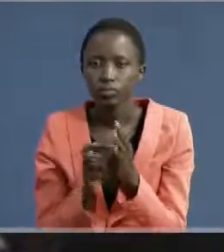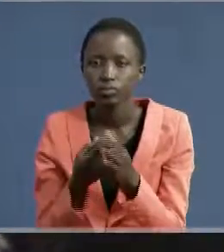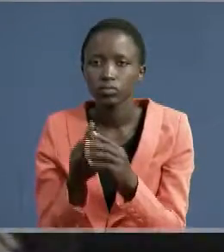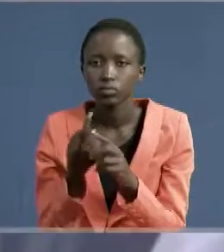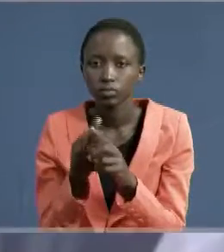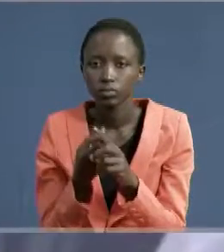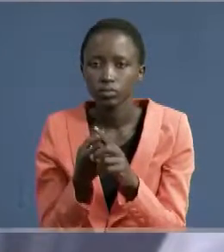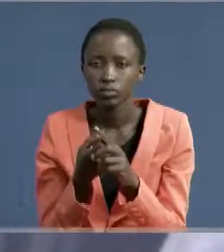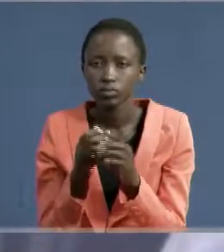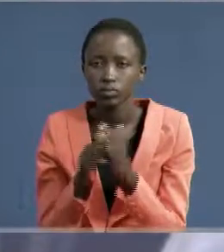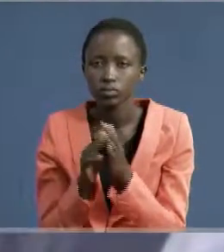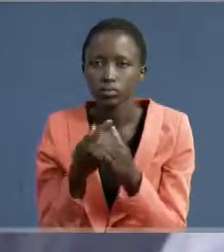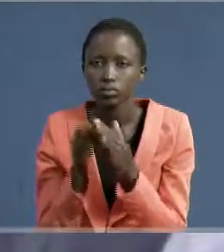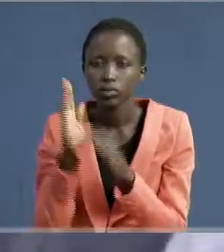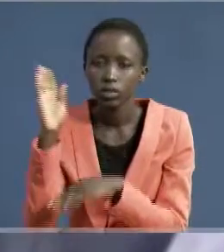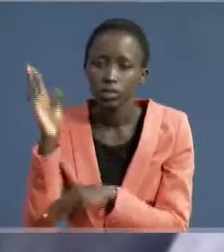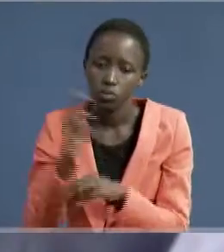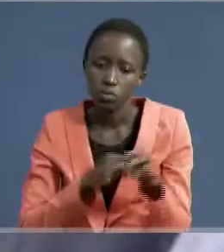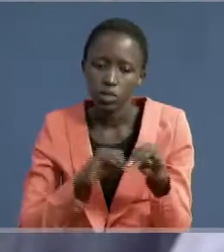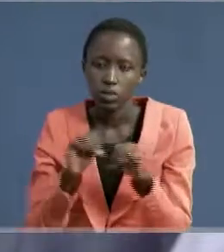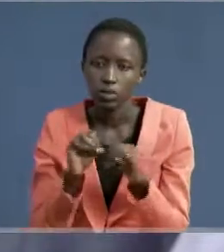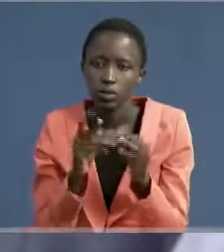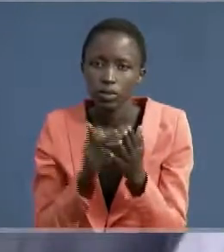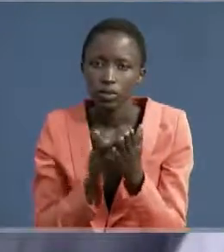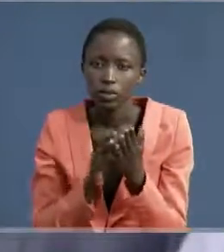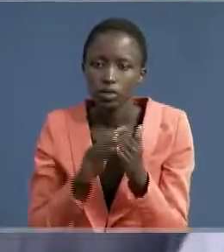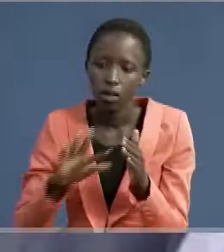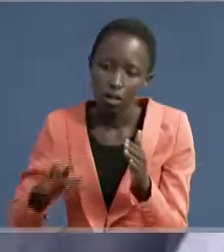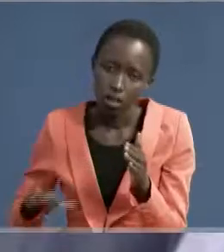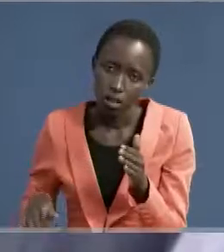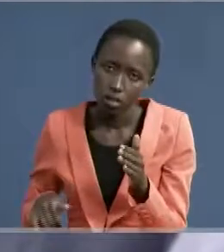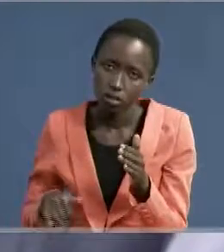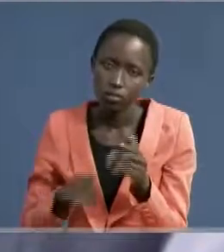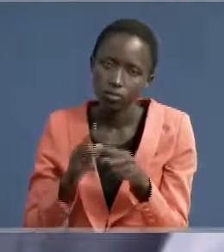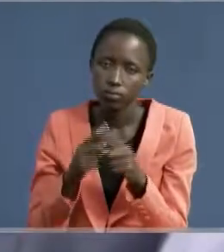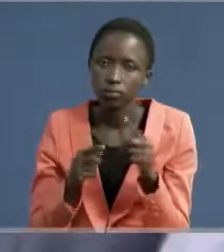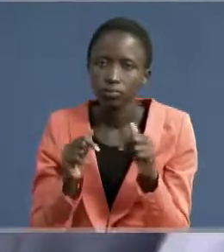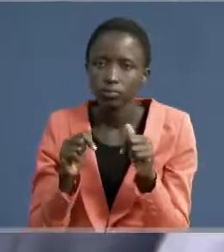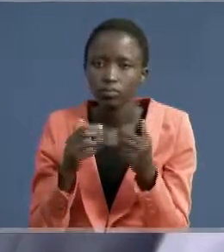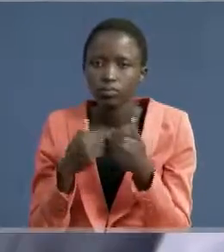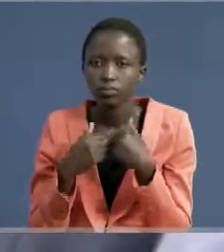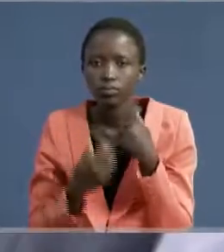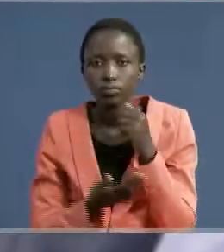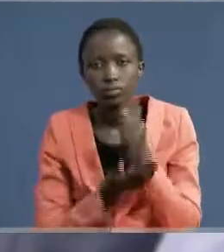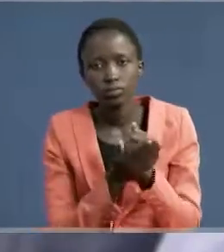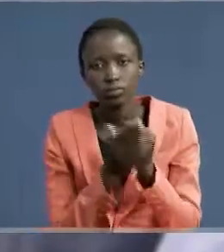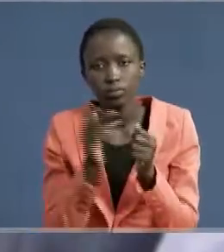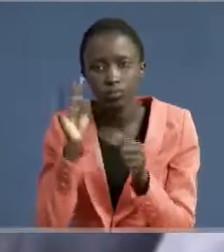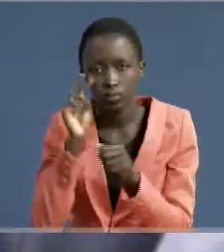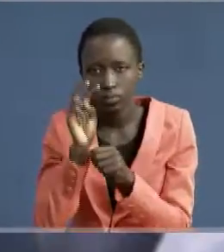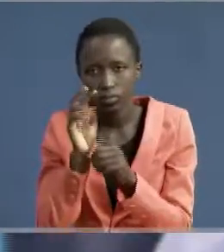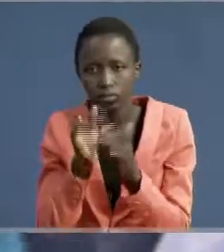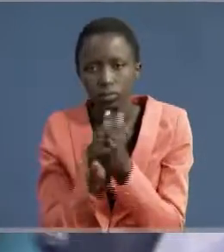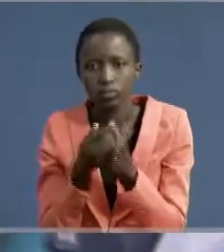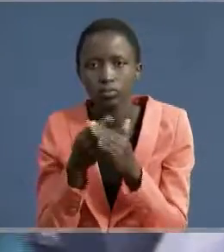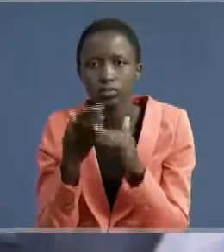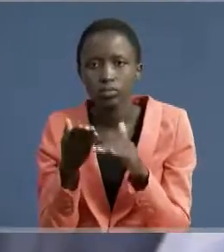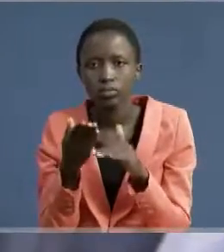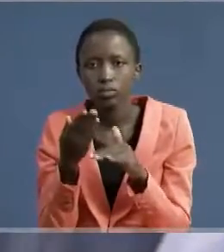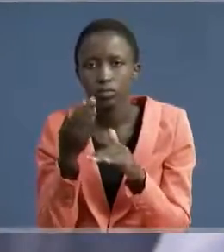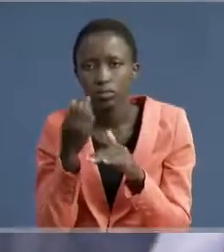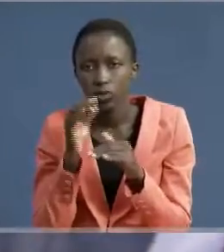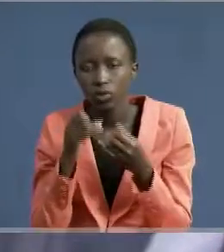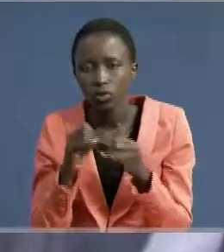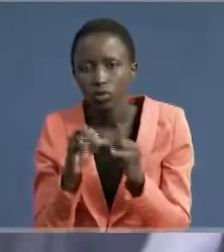NEC guidelines and security measures put in place over the year today helped to detect and nip in the bud attempts